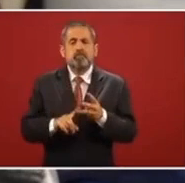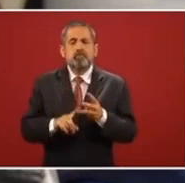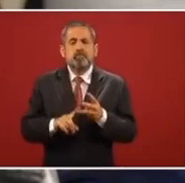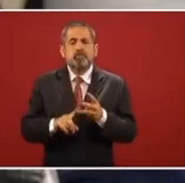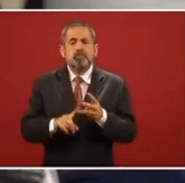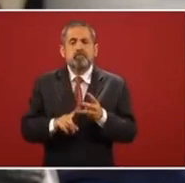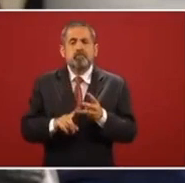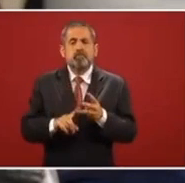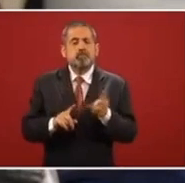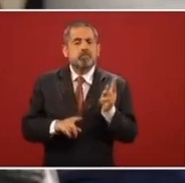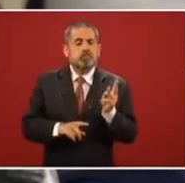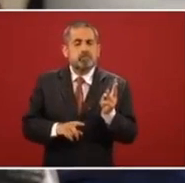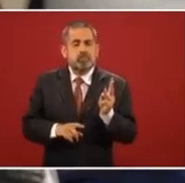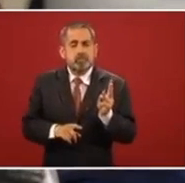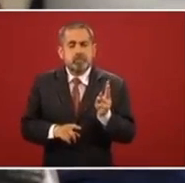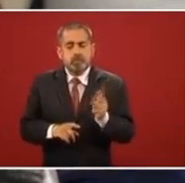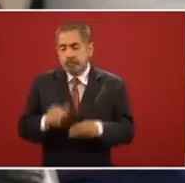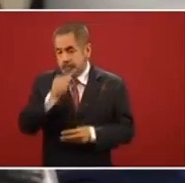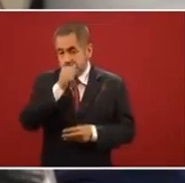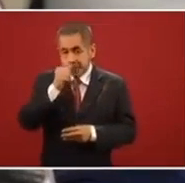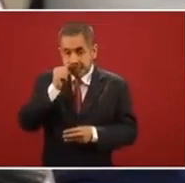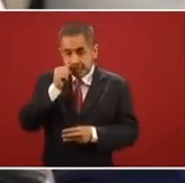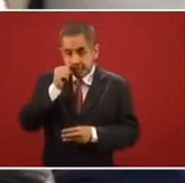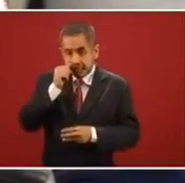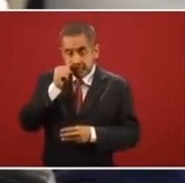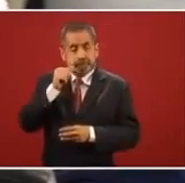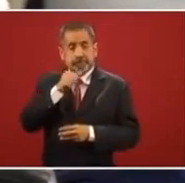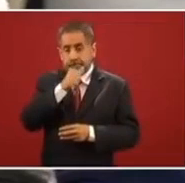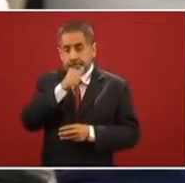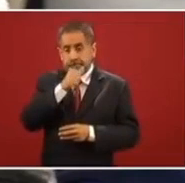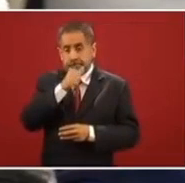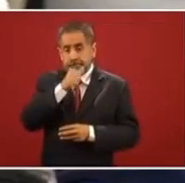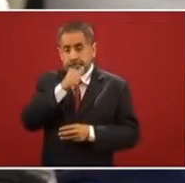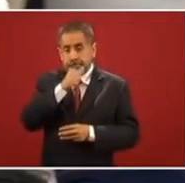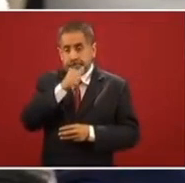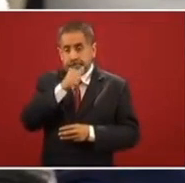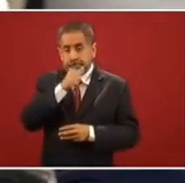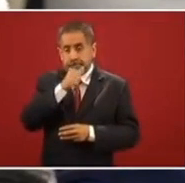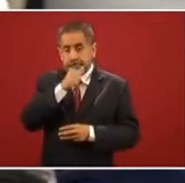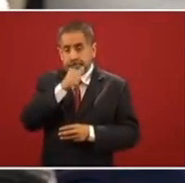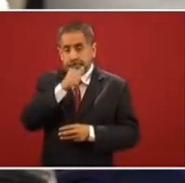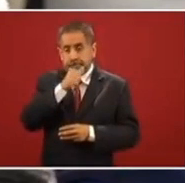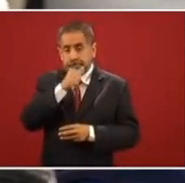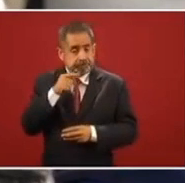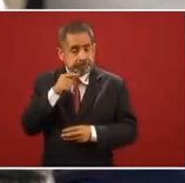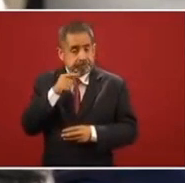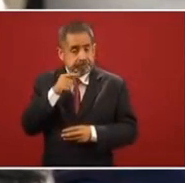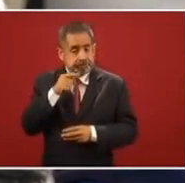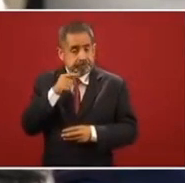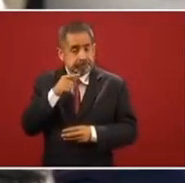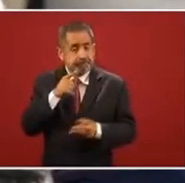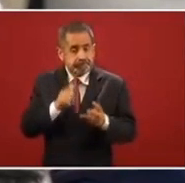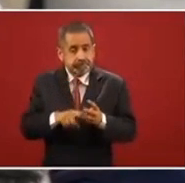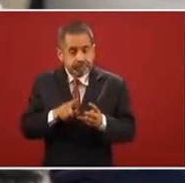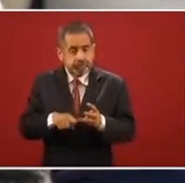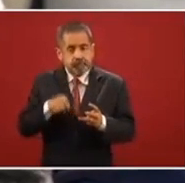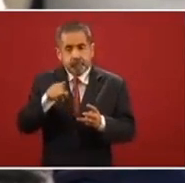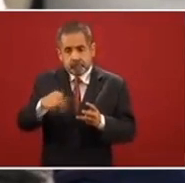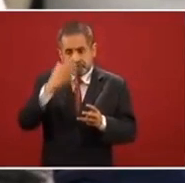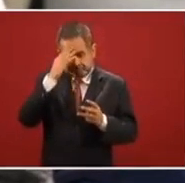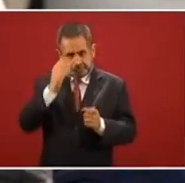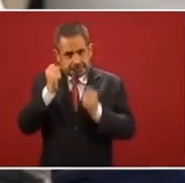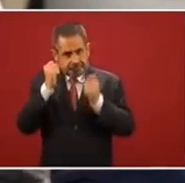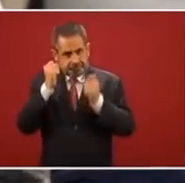anything. Juárez, Benito Juárez, But Juárez, Benito Juárez, quien usted